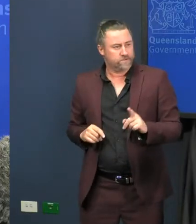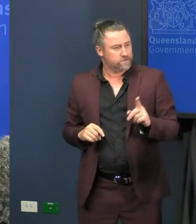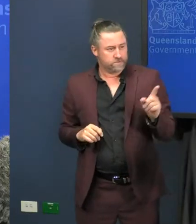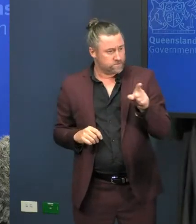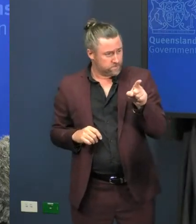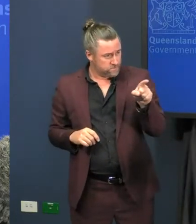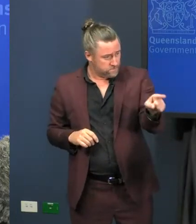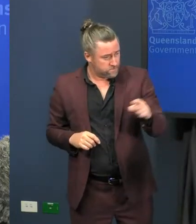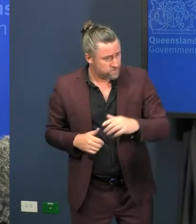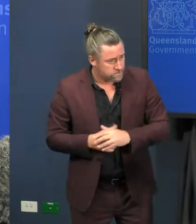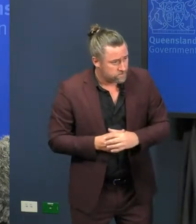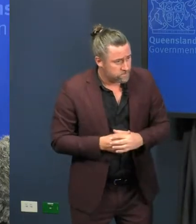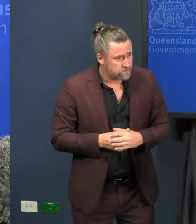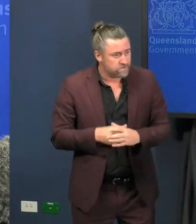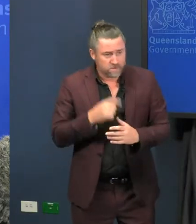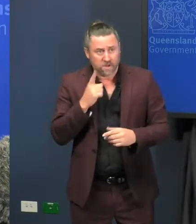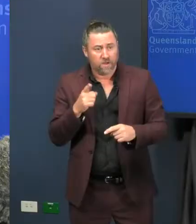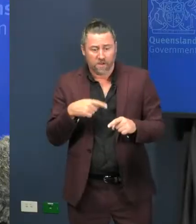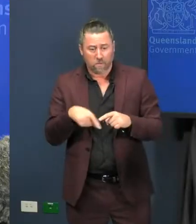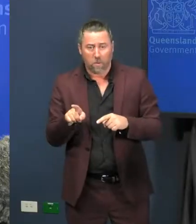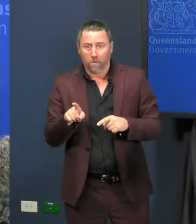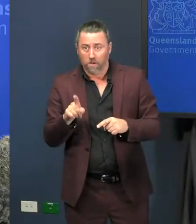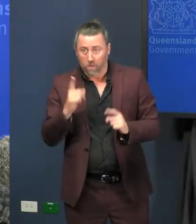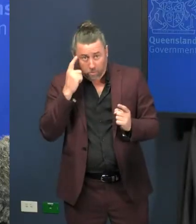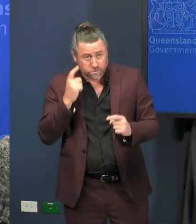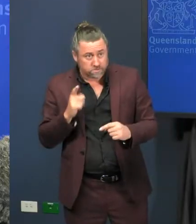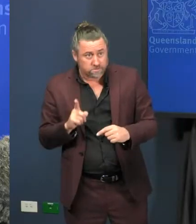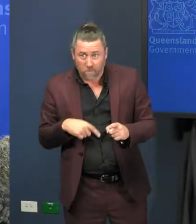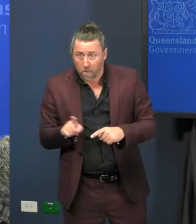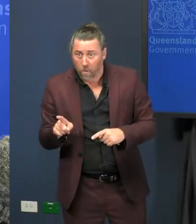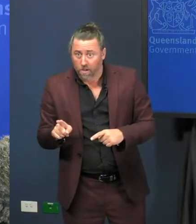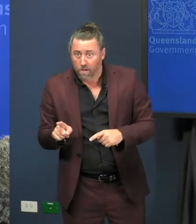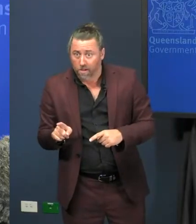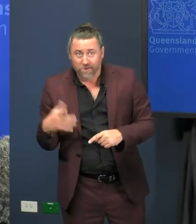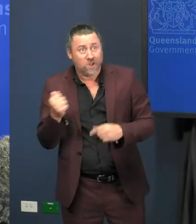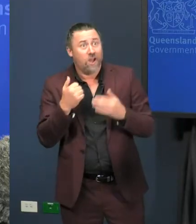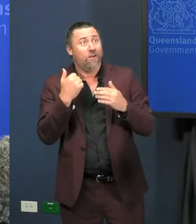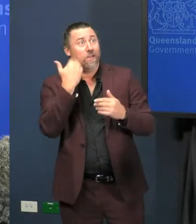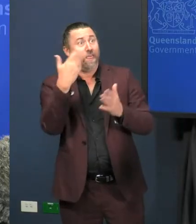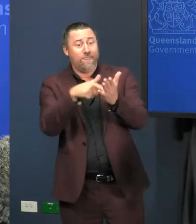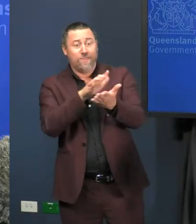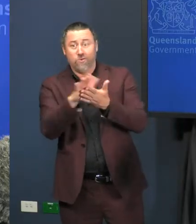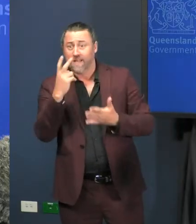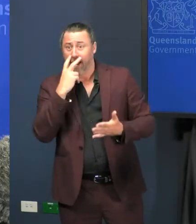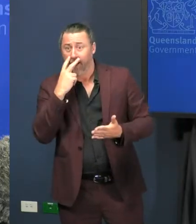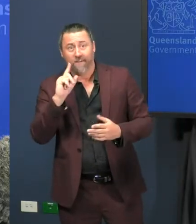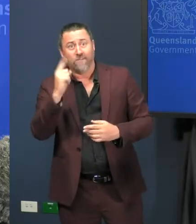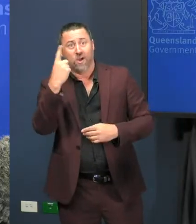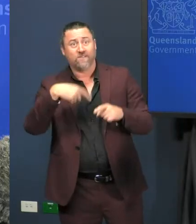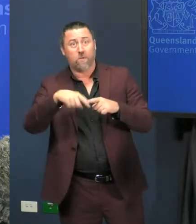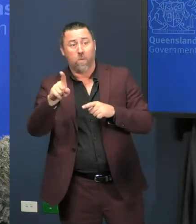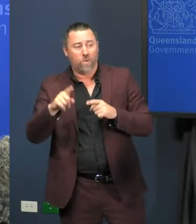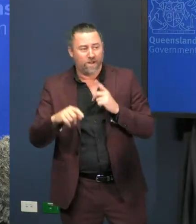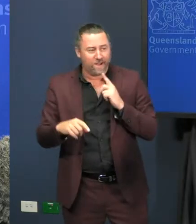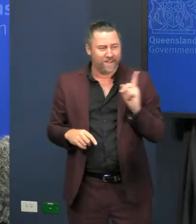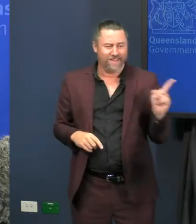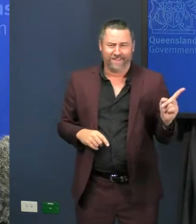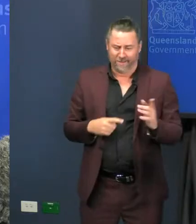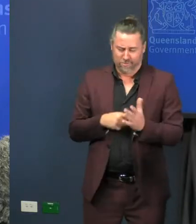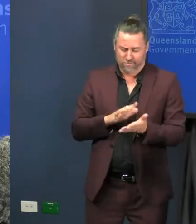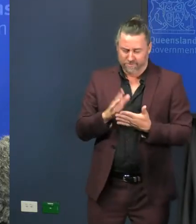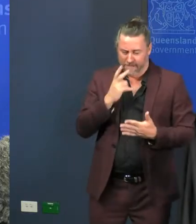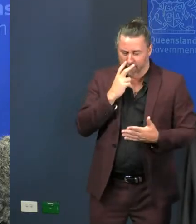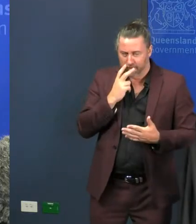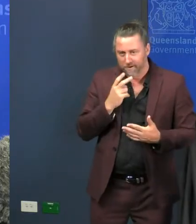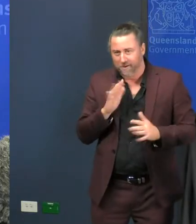be concerned about their season opener here this week? Let's see where that heads. That's Thursday night,